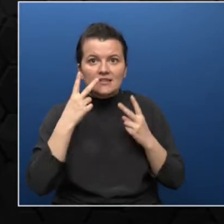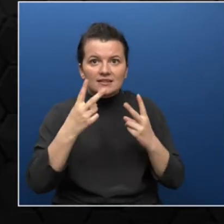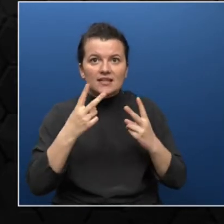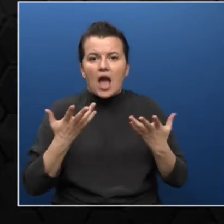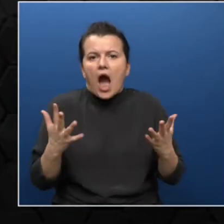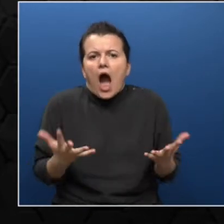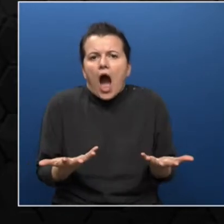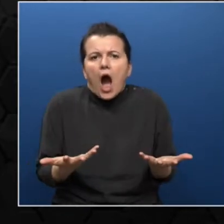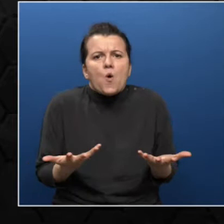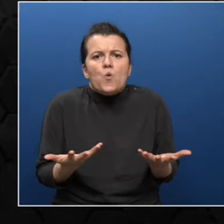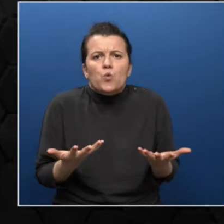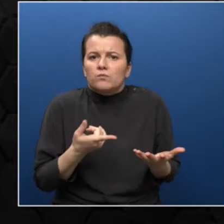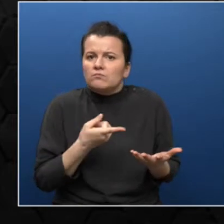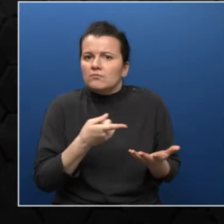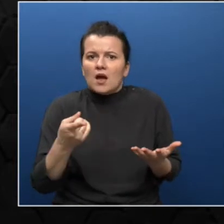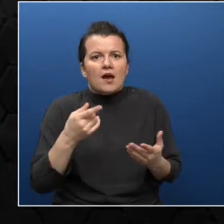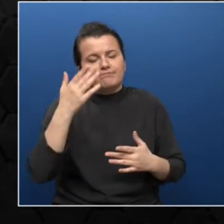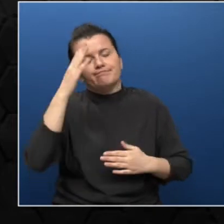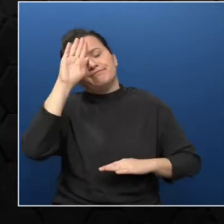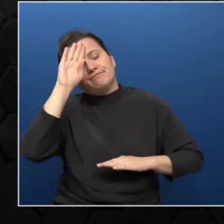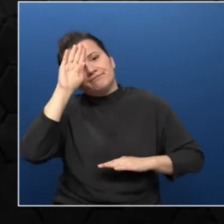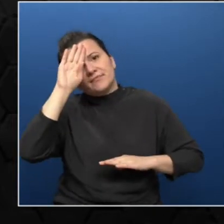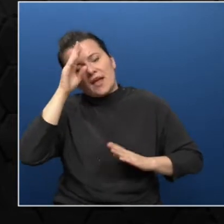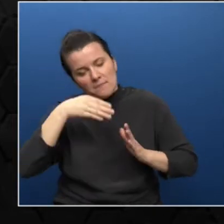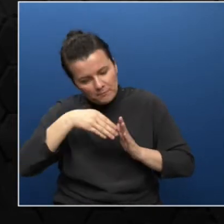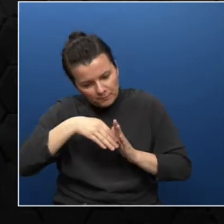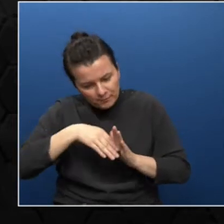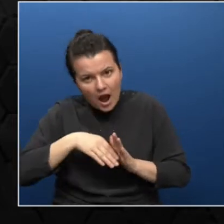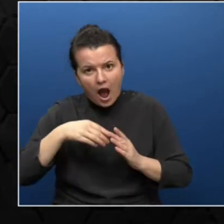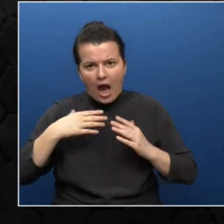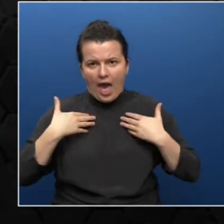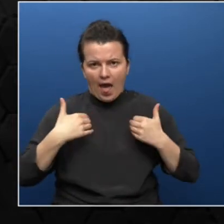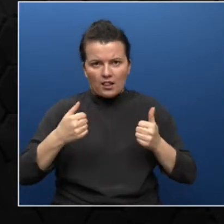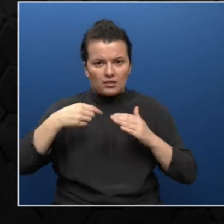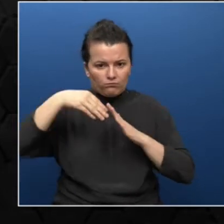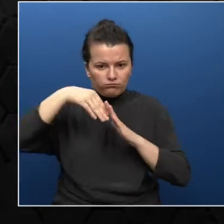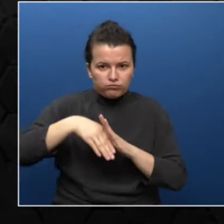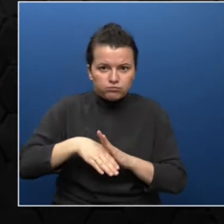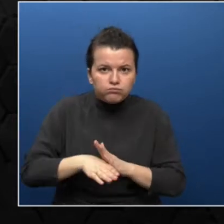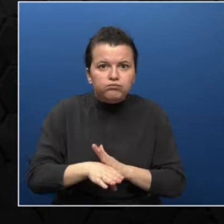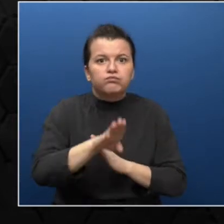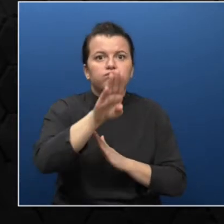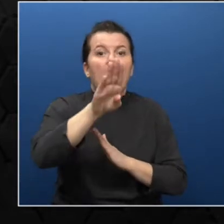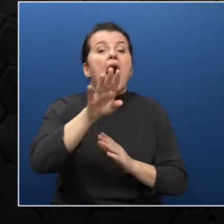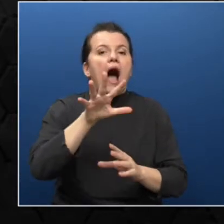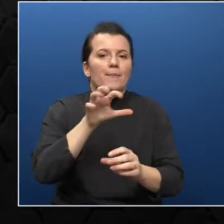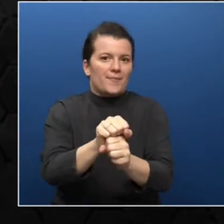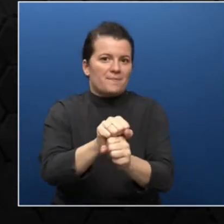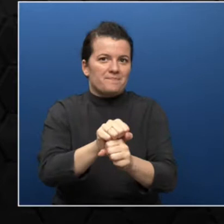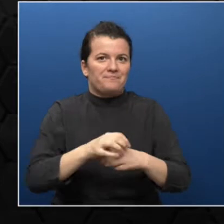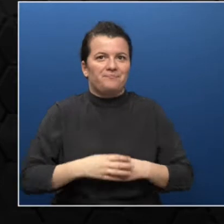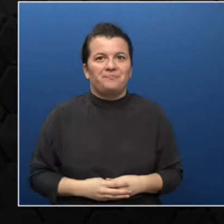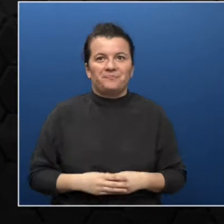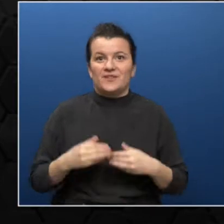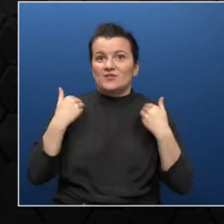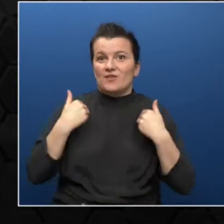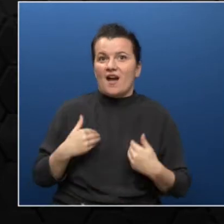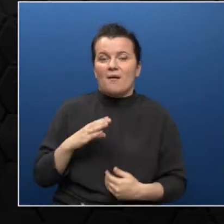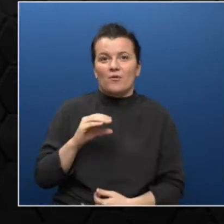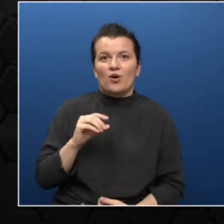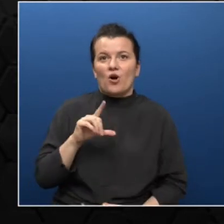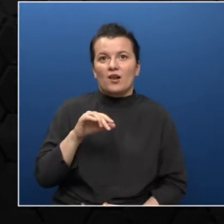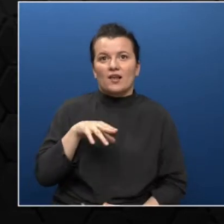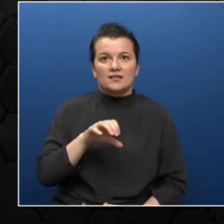my name is Collins Emasi. I am an undergraduate student and also a research assistant